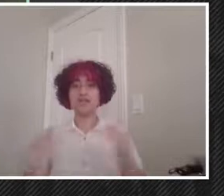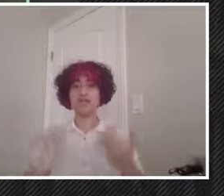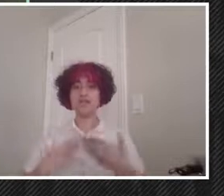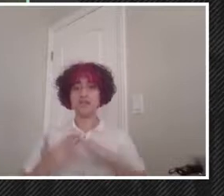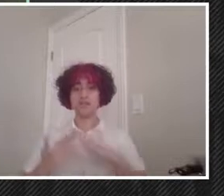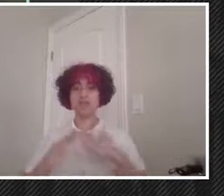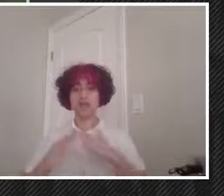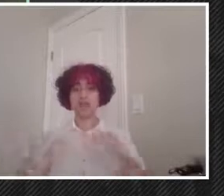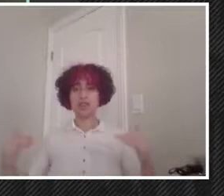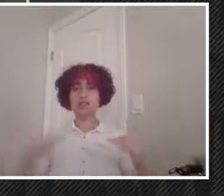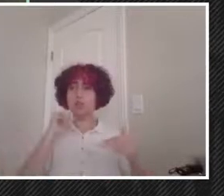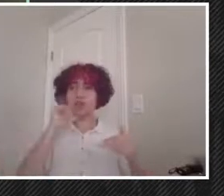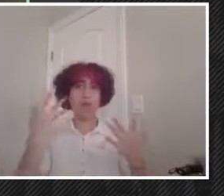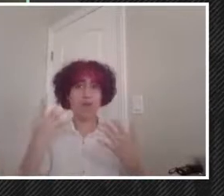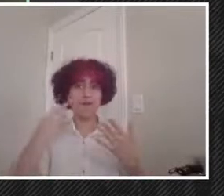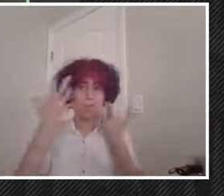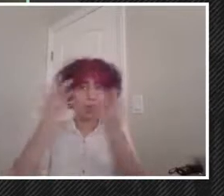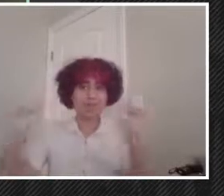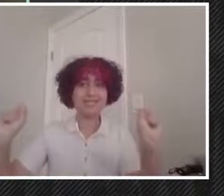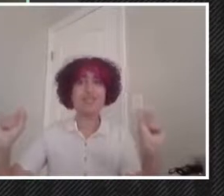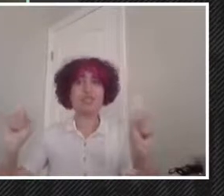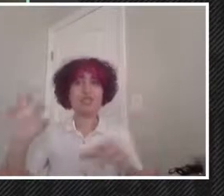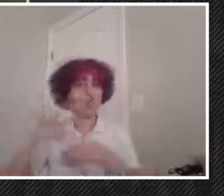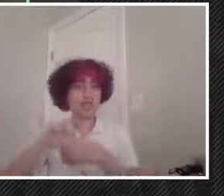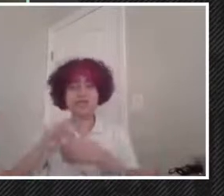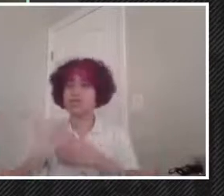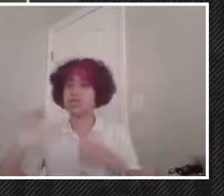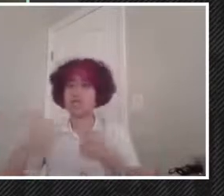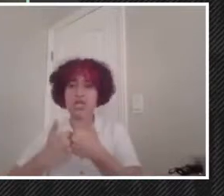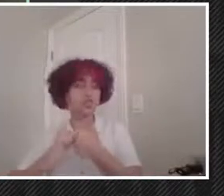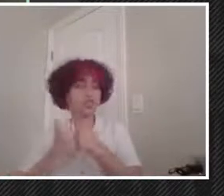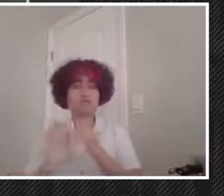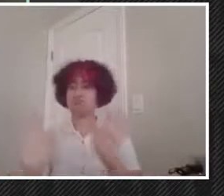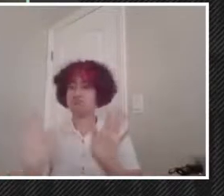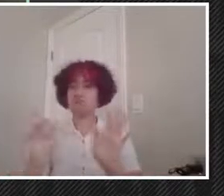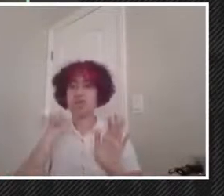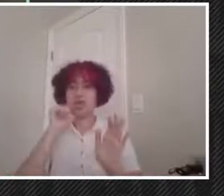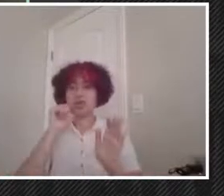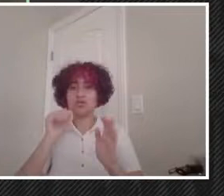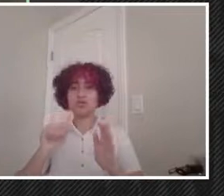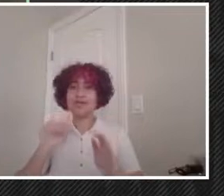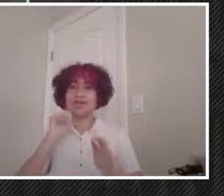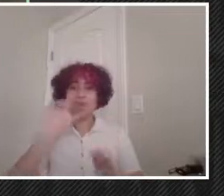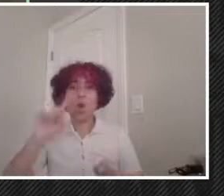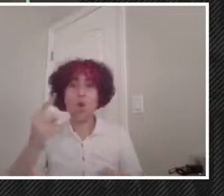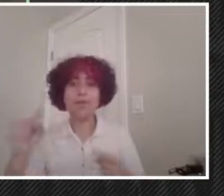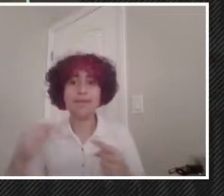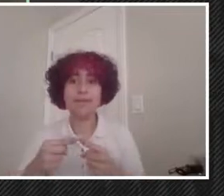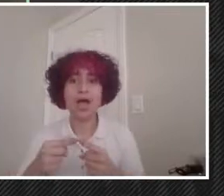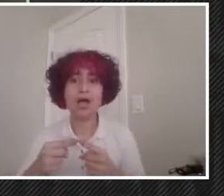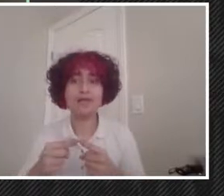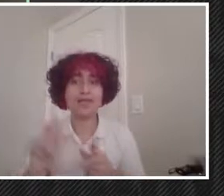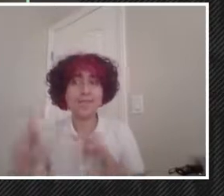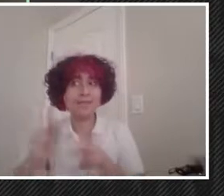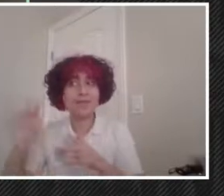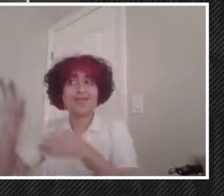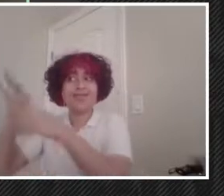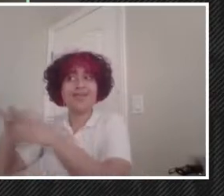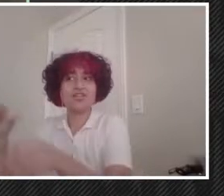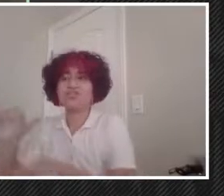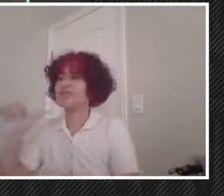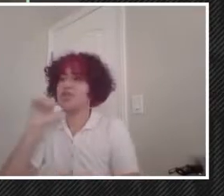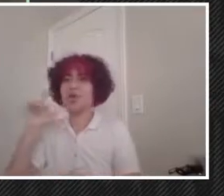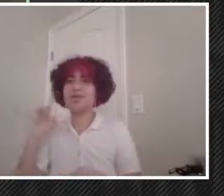the presidential election cycle to kind of come in. And then also, it's not just about getting people elected, right? It's about holding